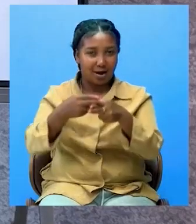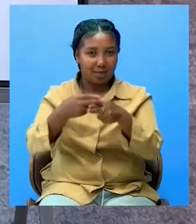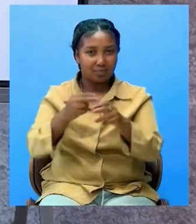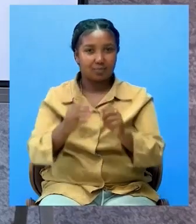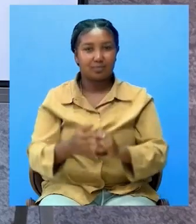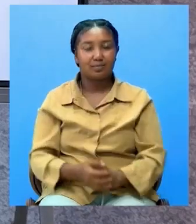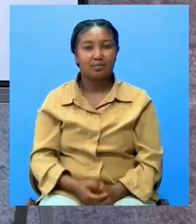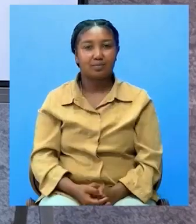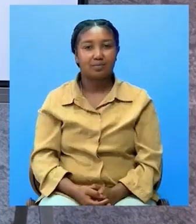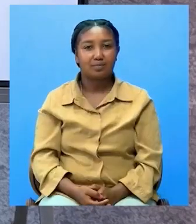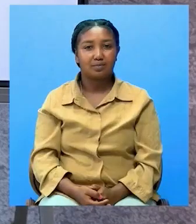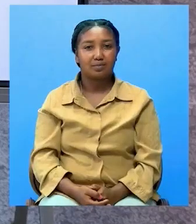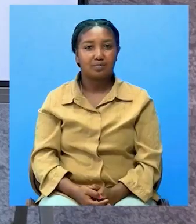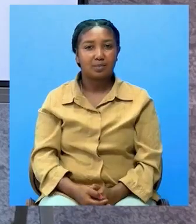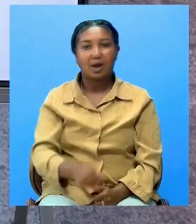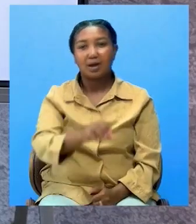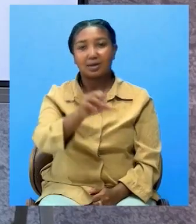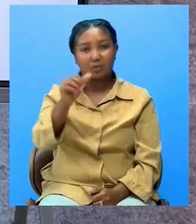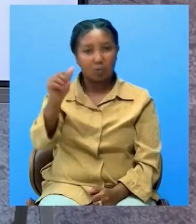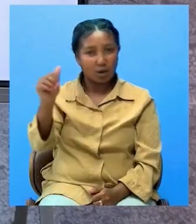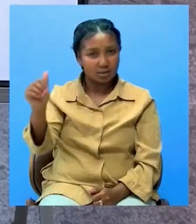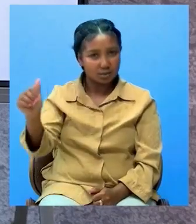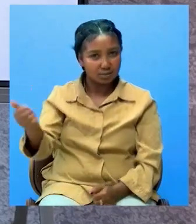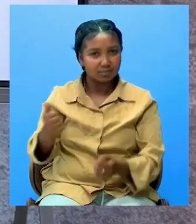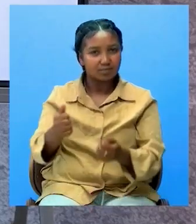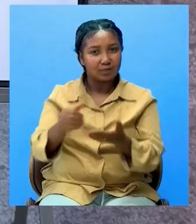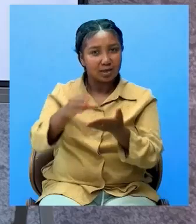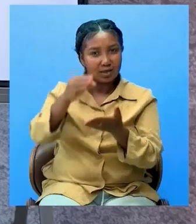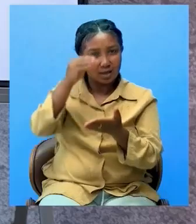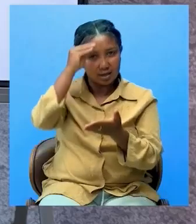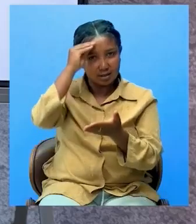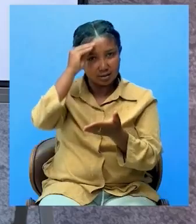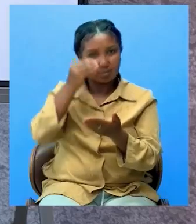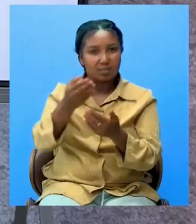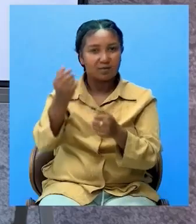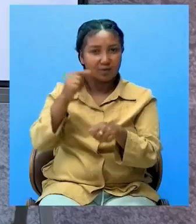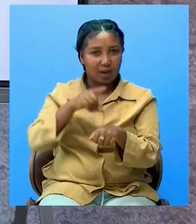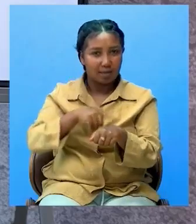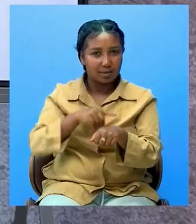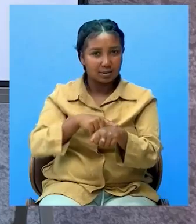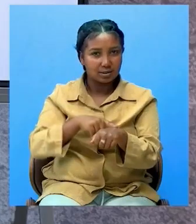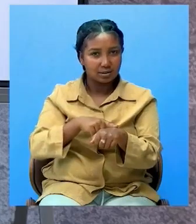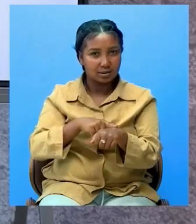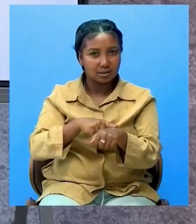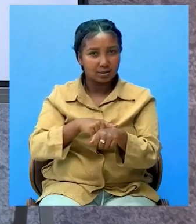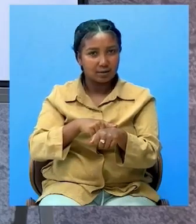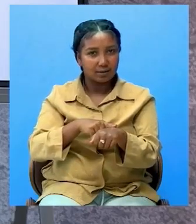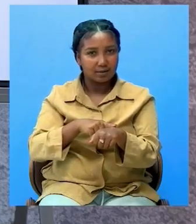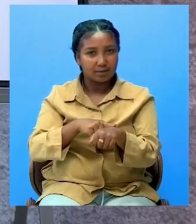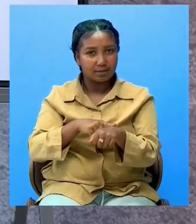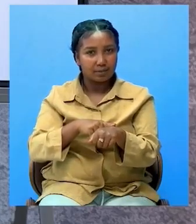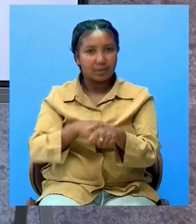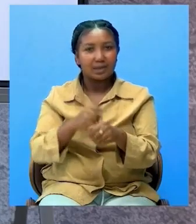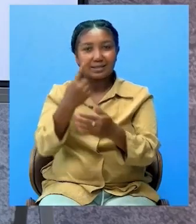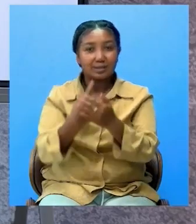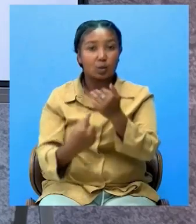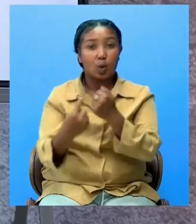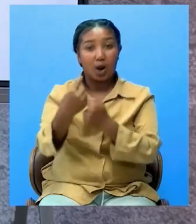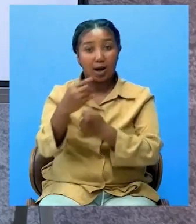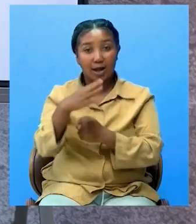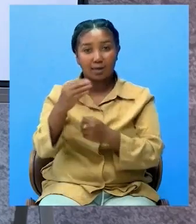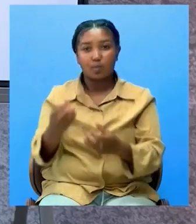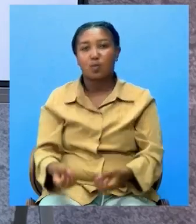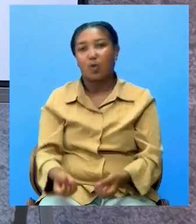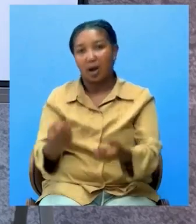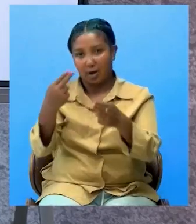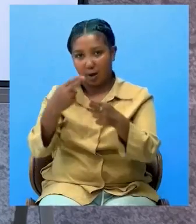common nouns. And another one is what we discussed in the previous one is that about singular and